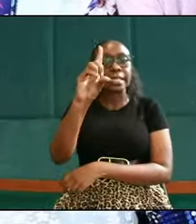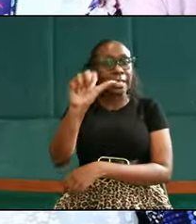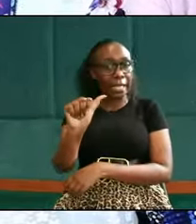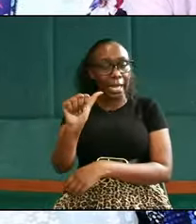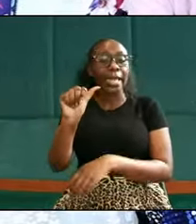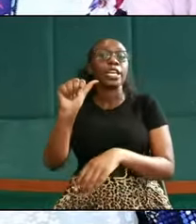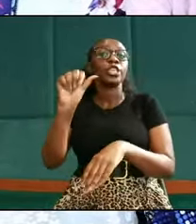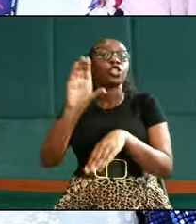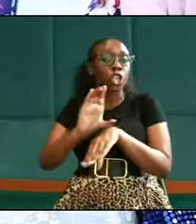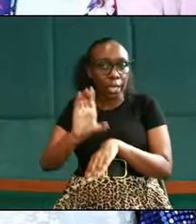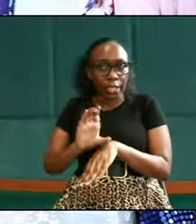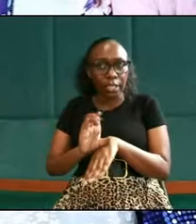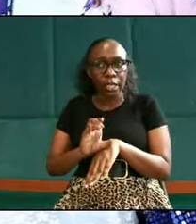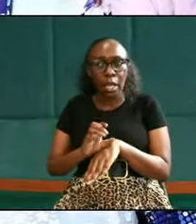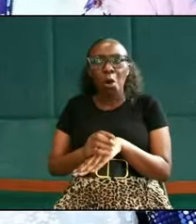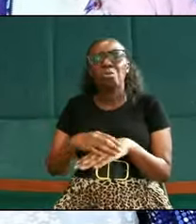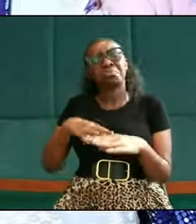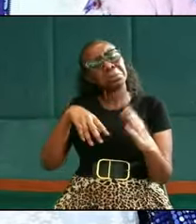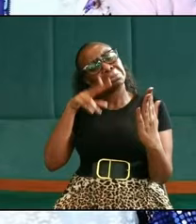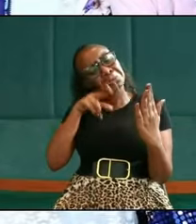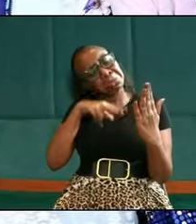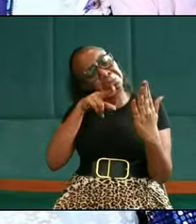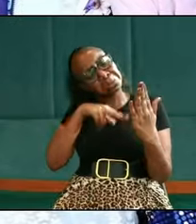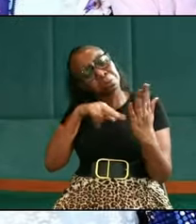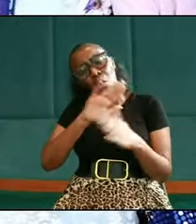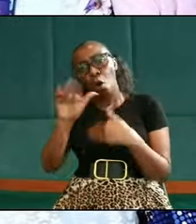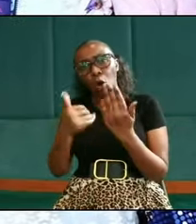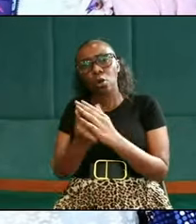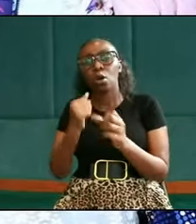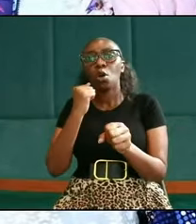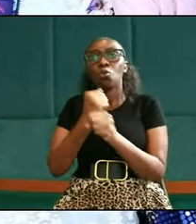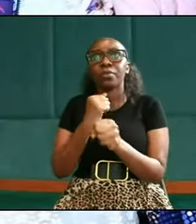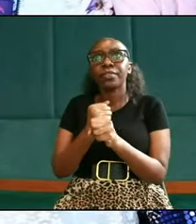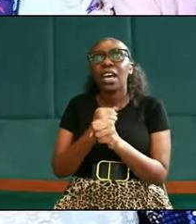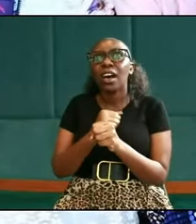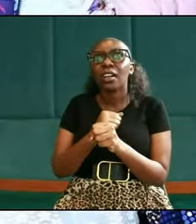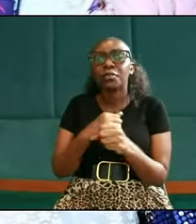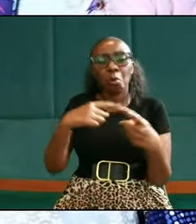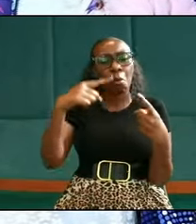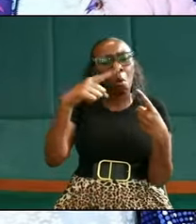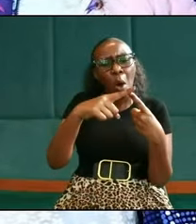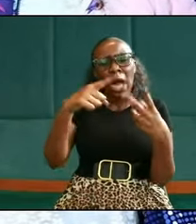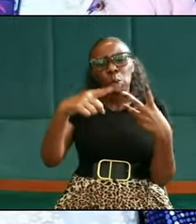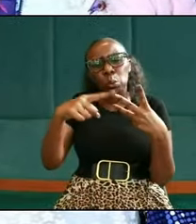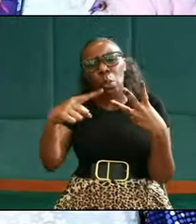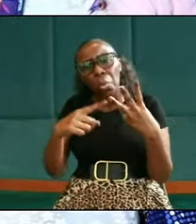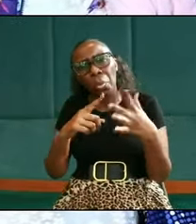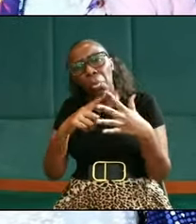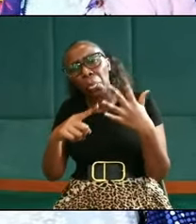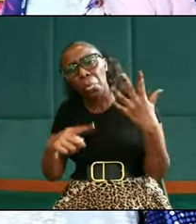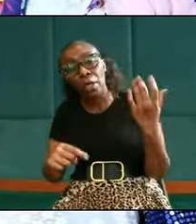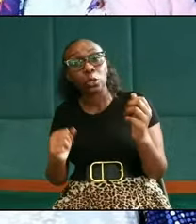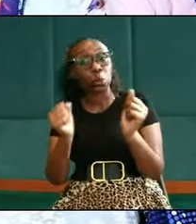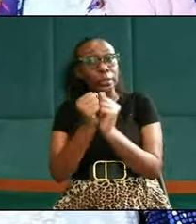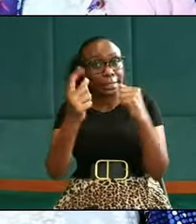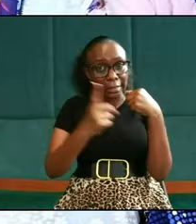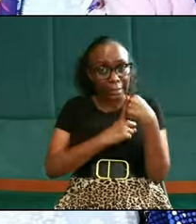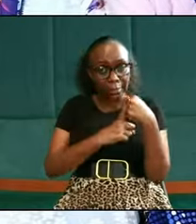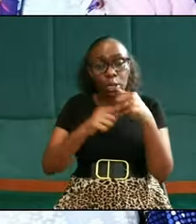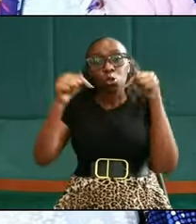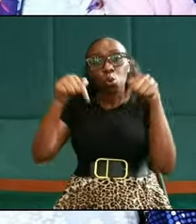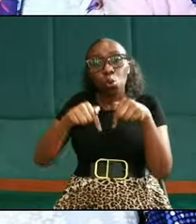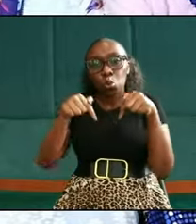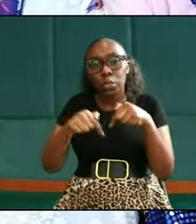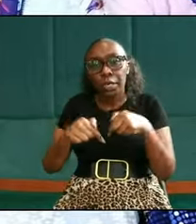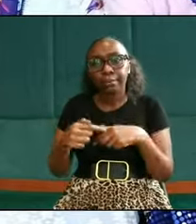have been looking at all of them. We've done number 1 up to number 16. And so today we are